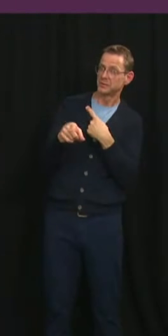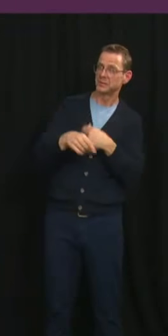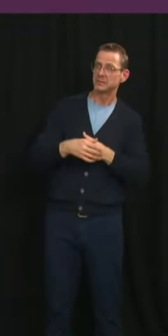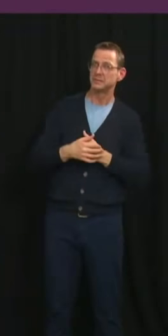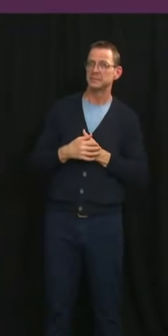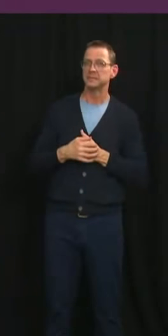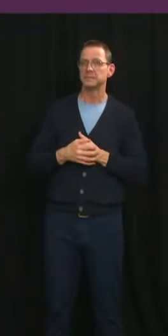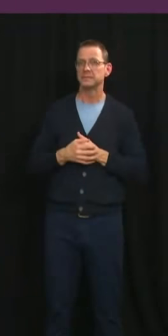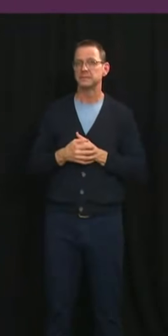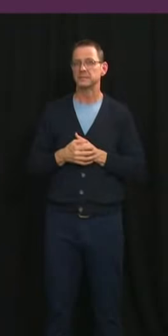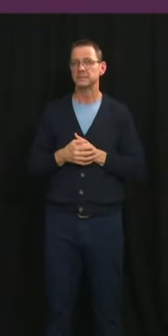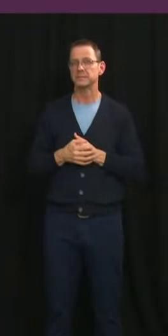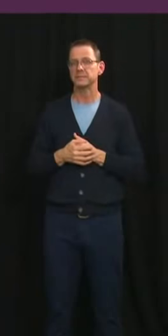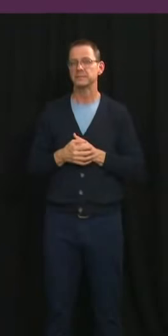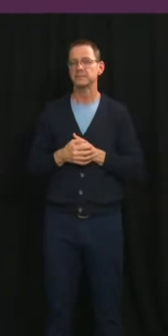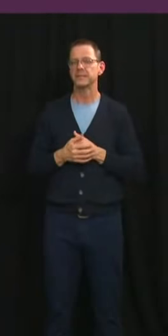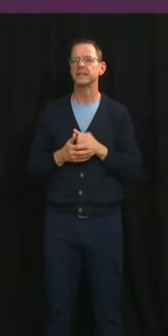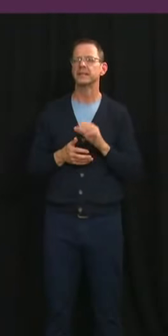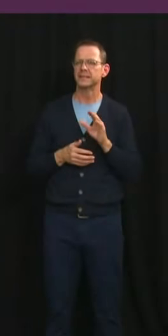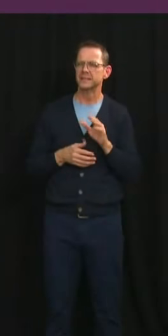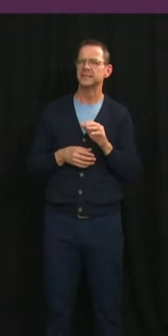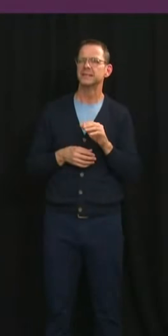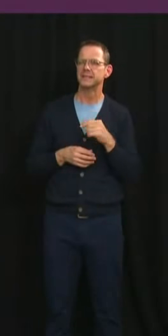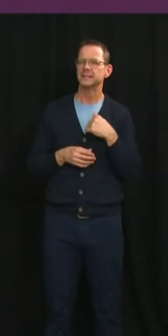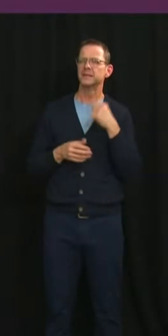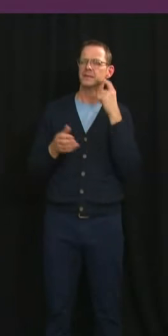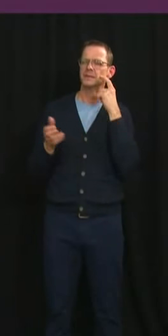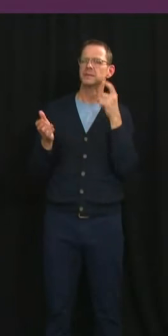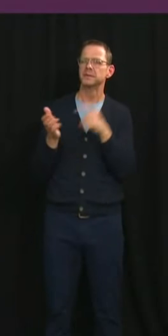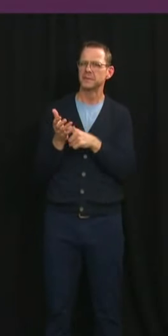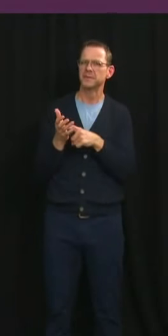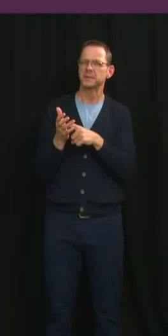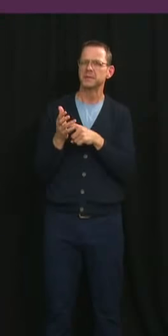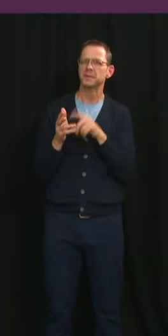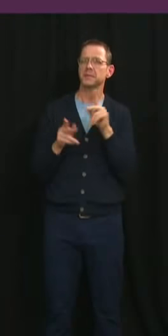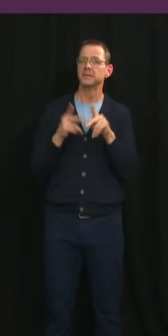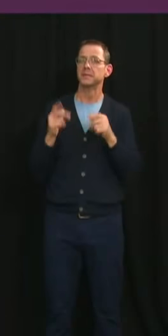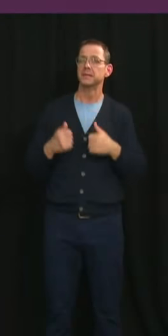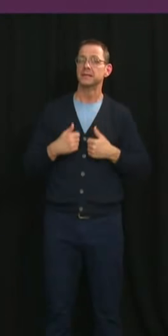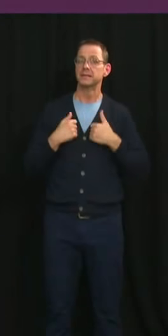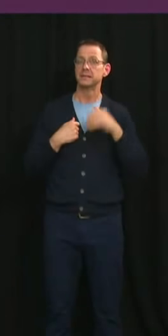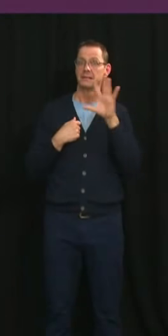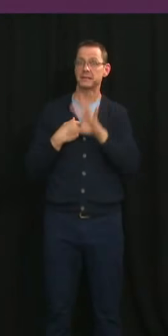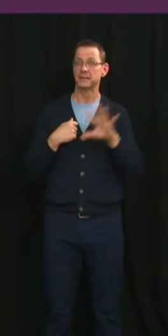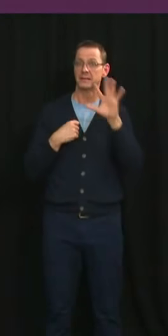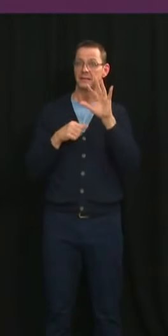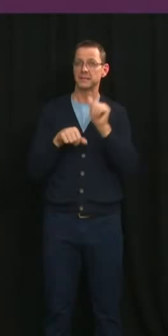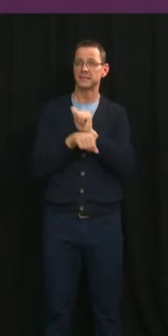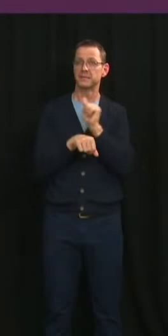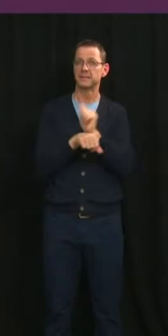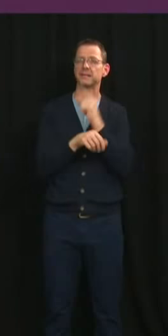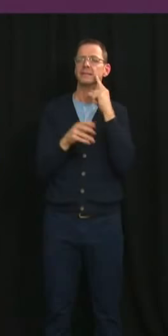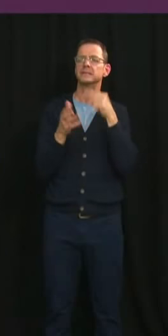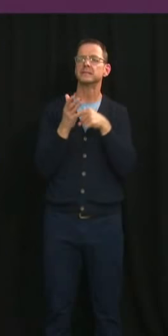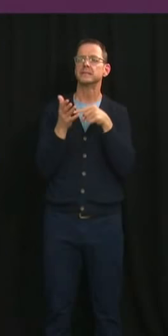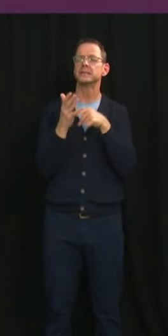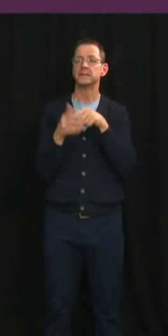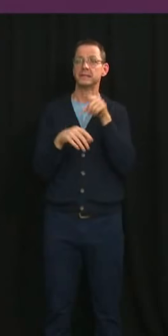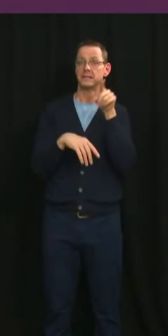civil disobedience. You know, church pastors yelling and screaming at police officers trying to come in to shut them